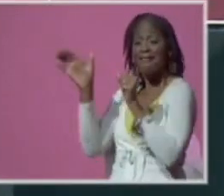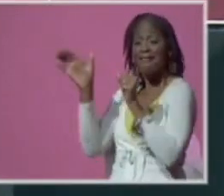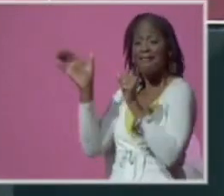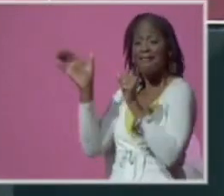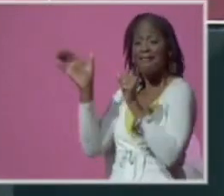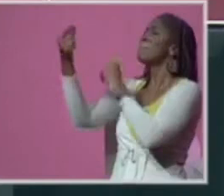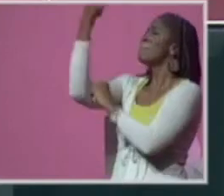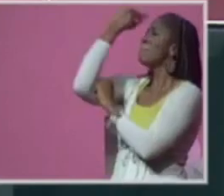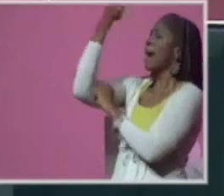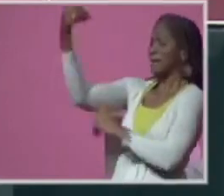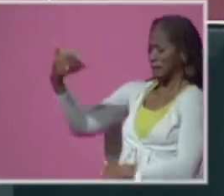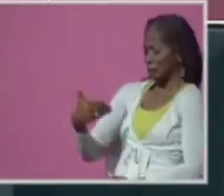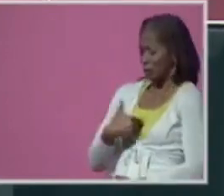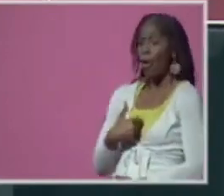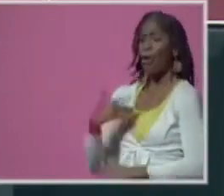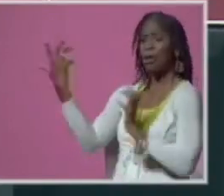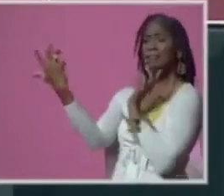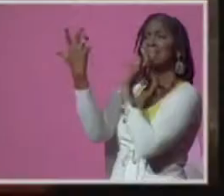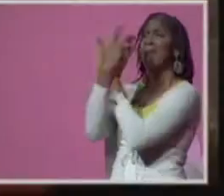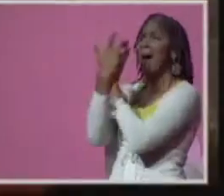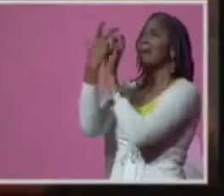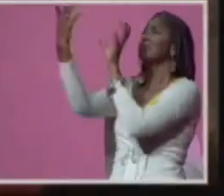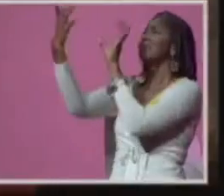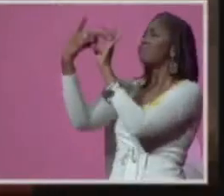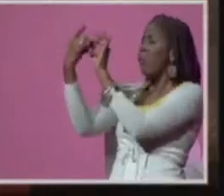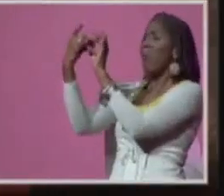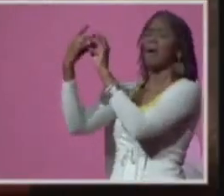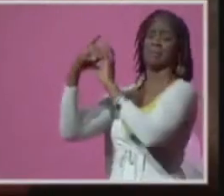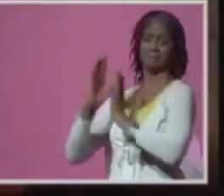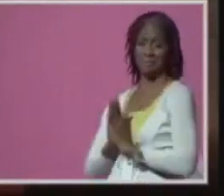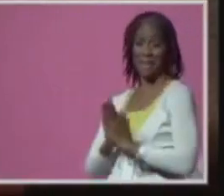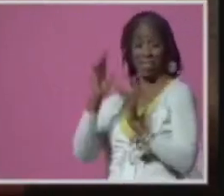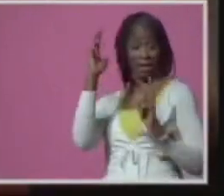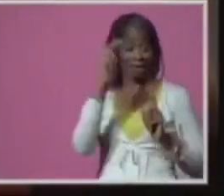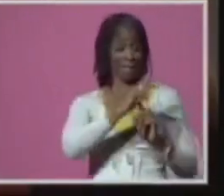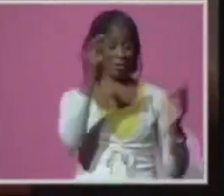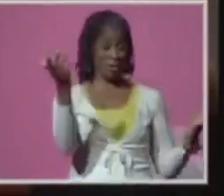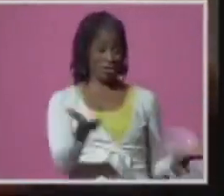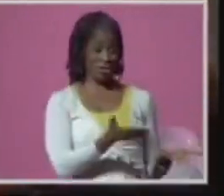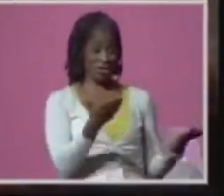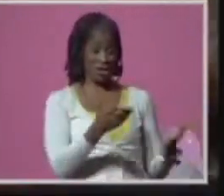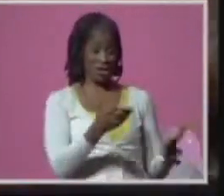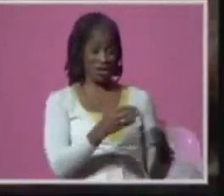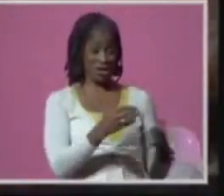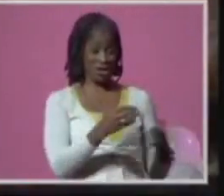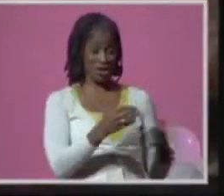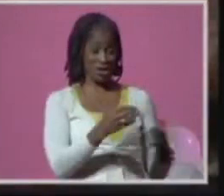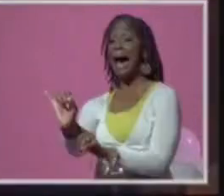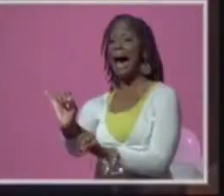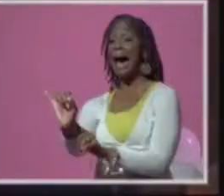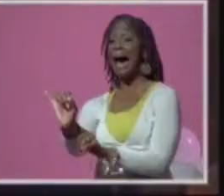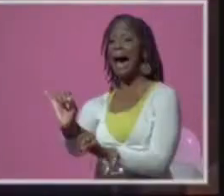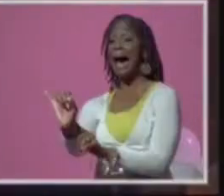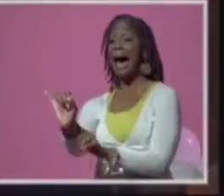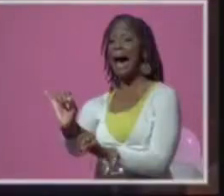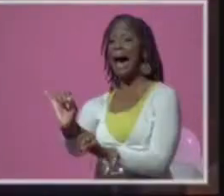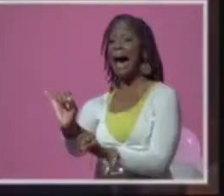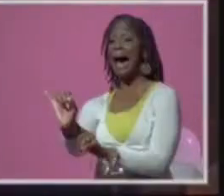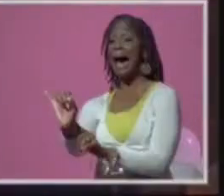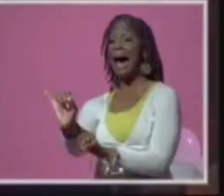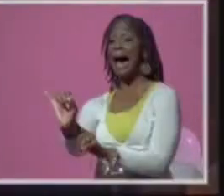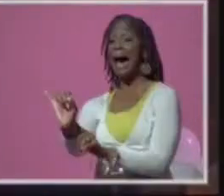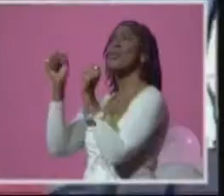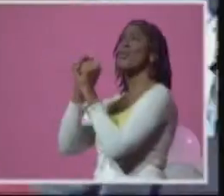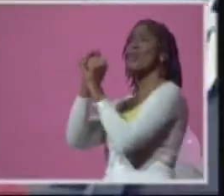mind, soul, and strength. The champ is here. I, in thee, O